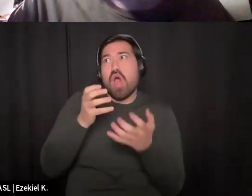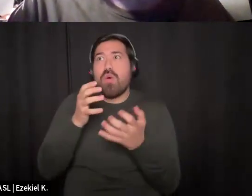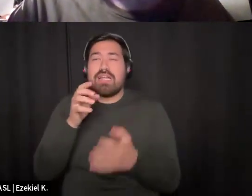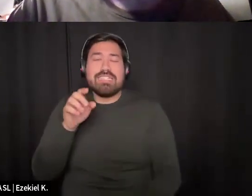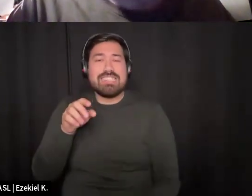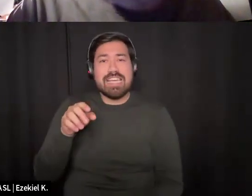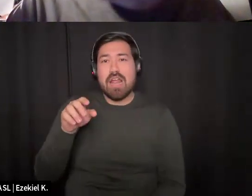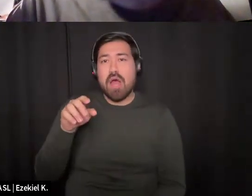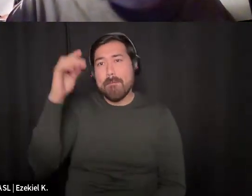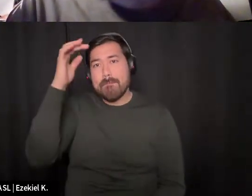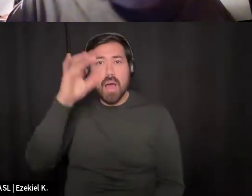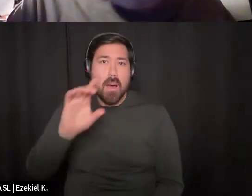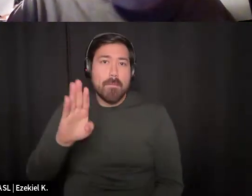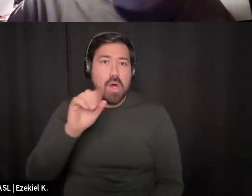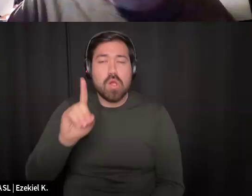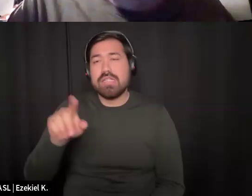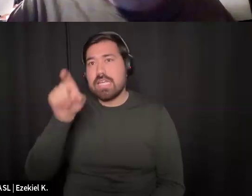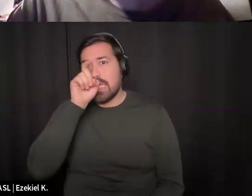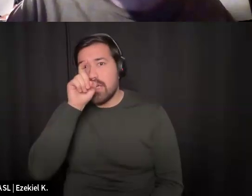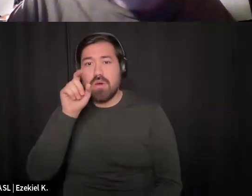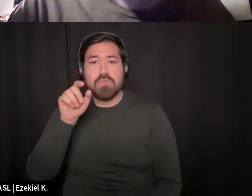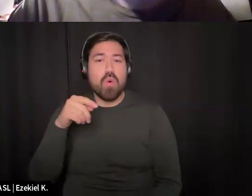And in fact, like J. Drew Lanham